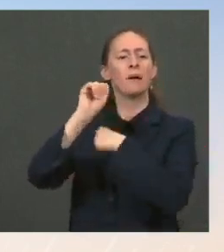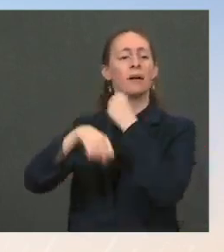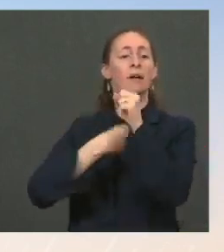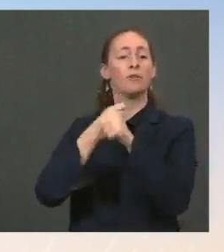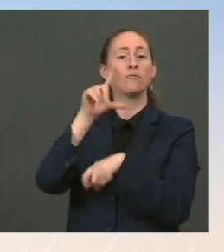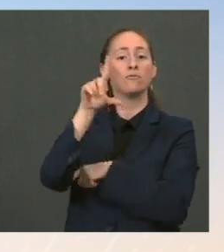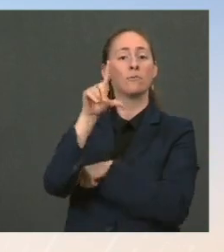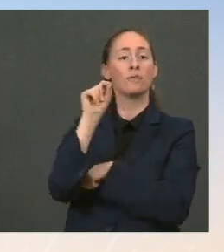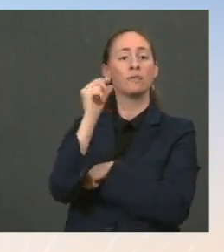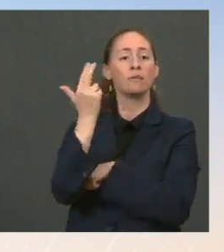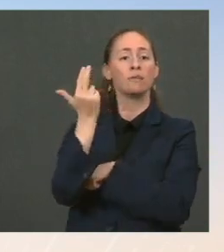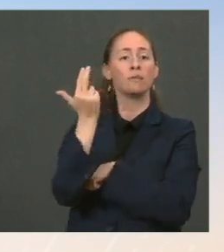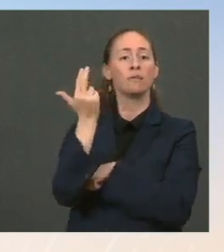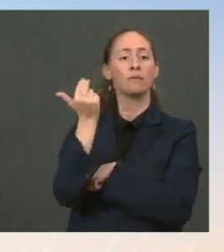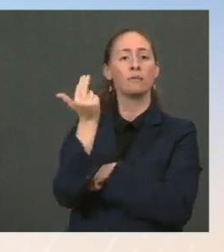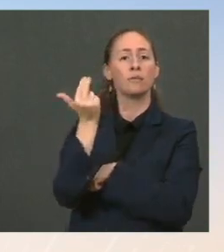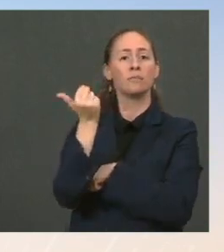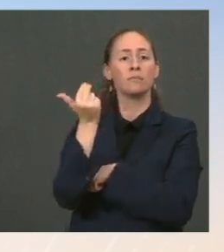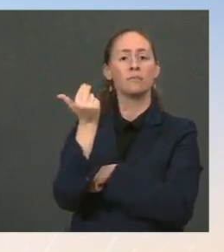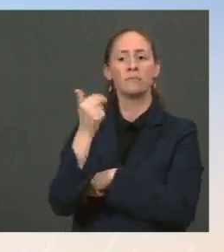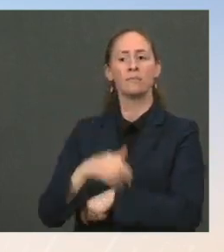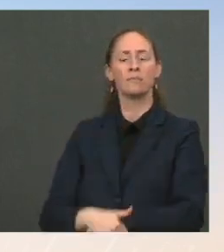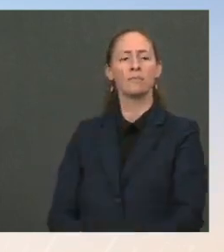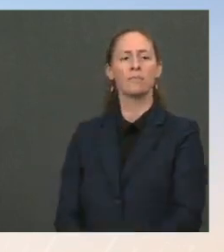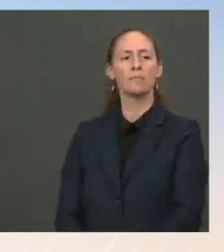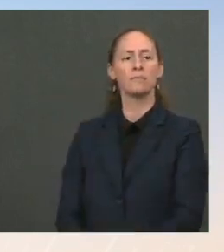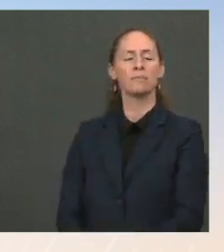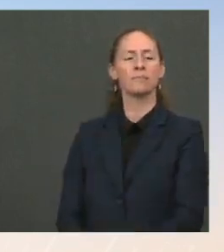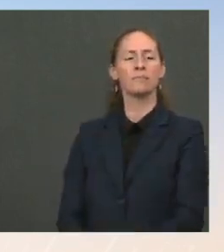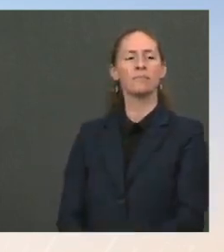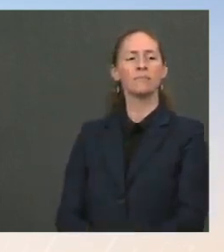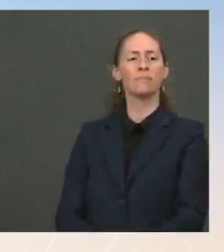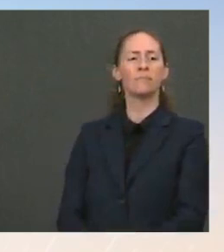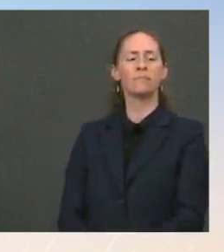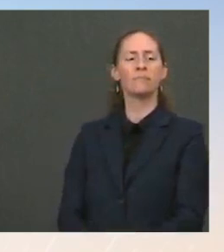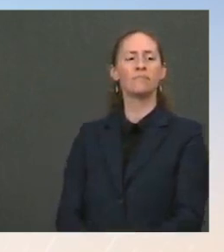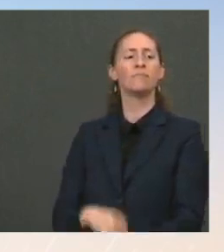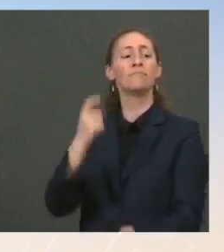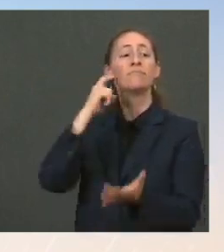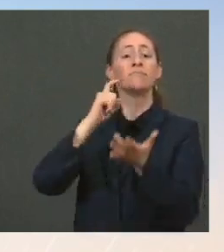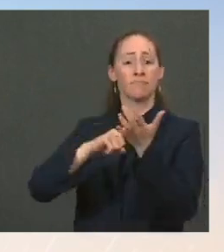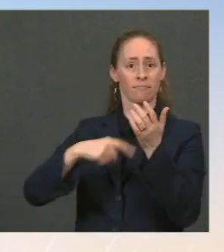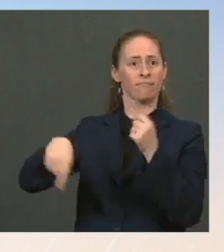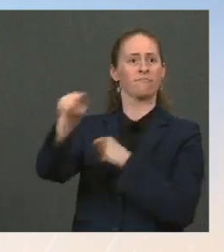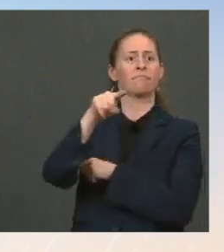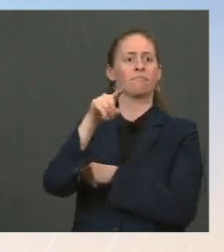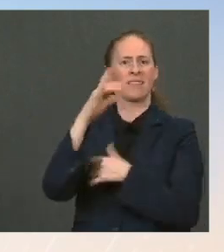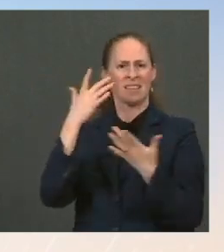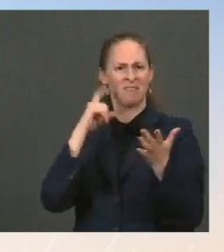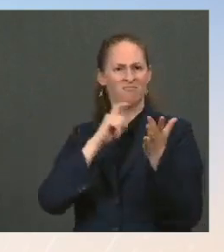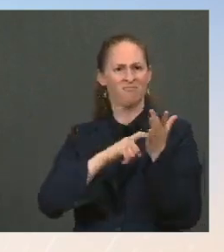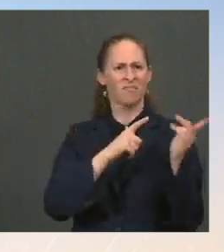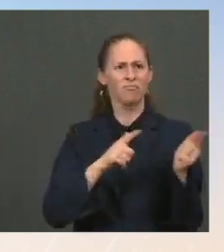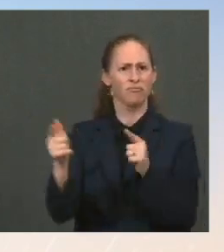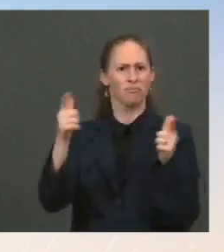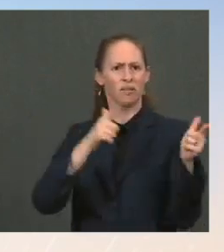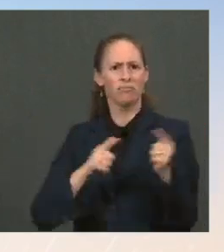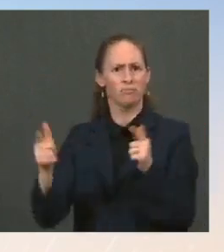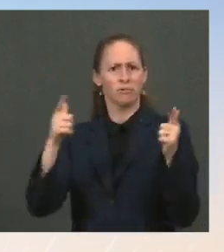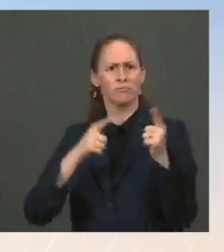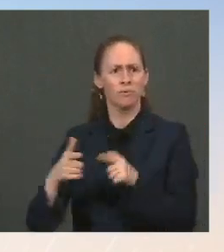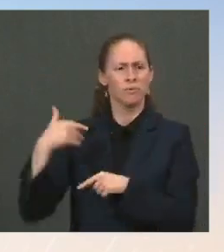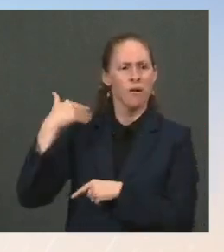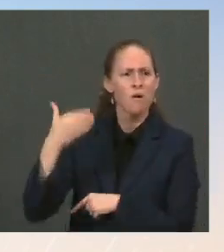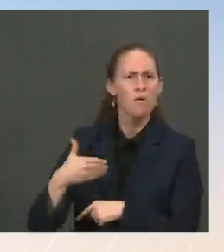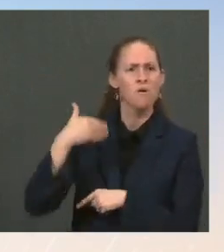on school grounds since August 1st and today's shooting means that number is out of date. Is the administration discussing ways